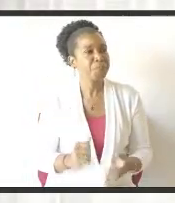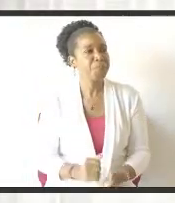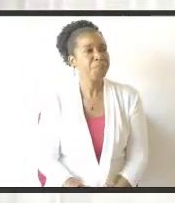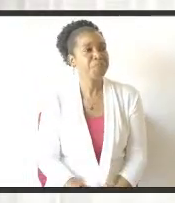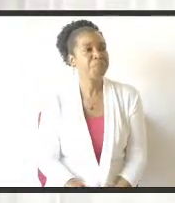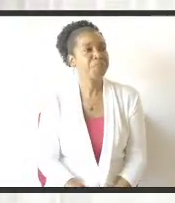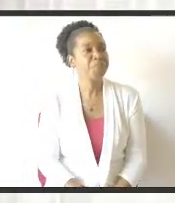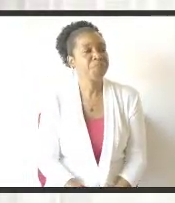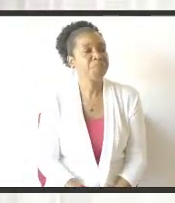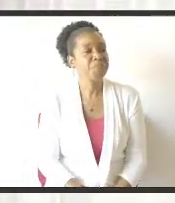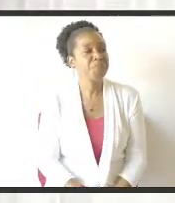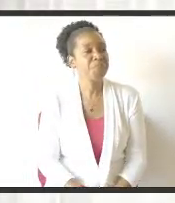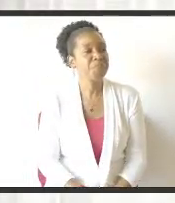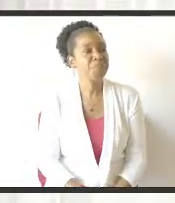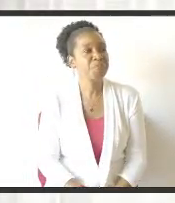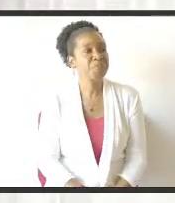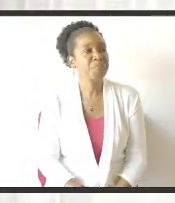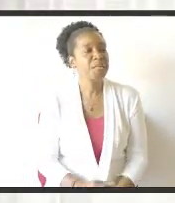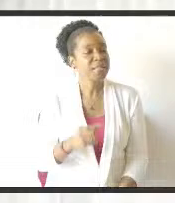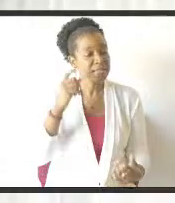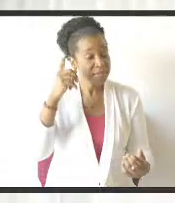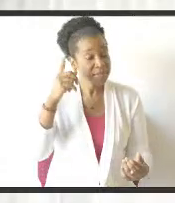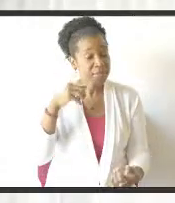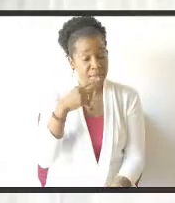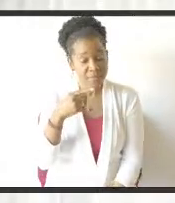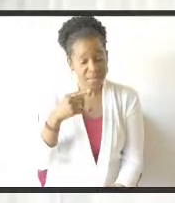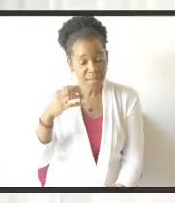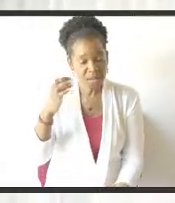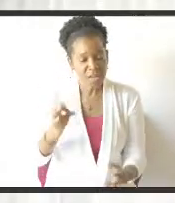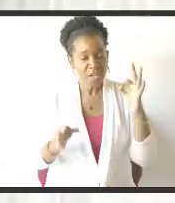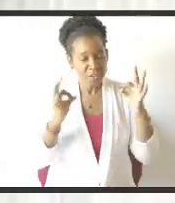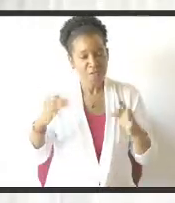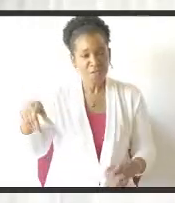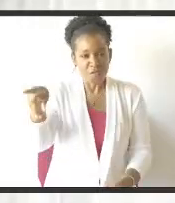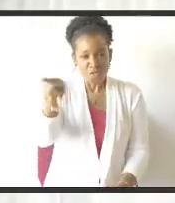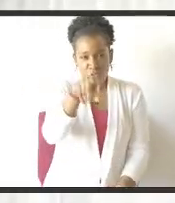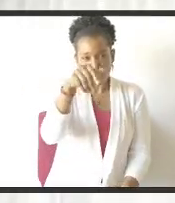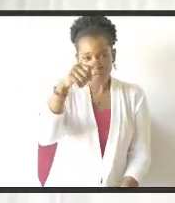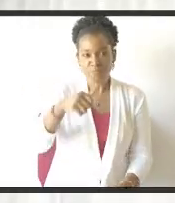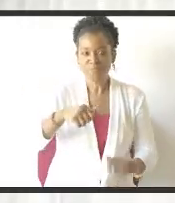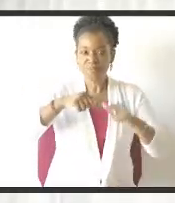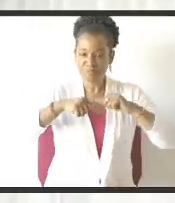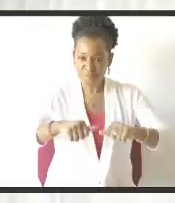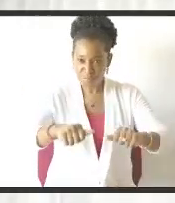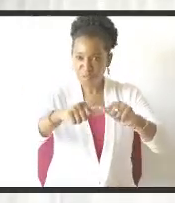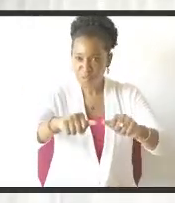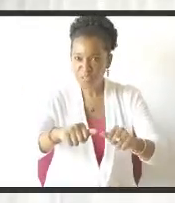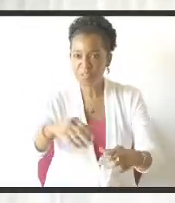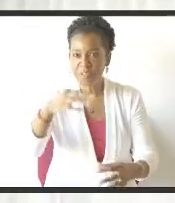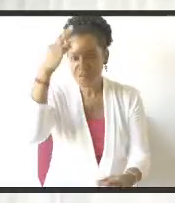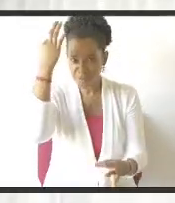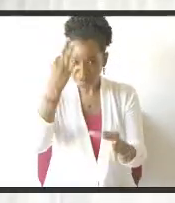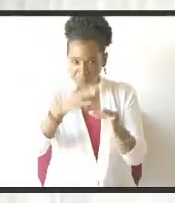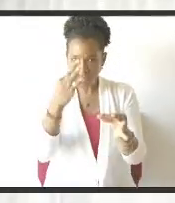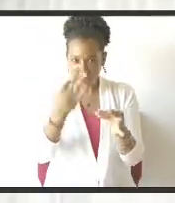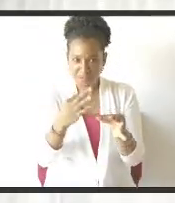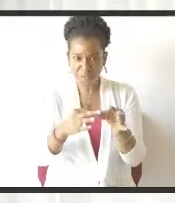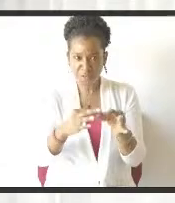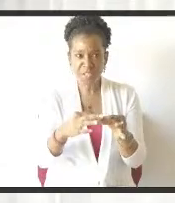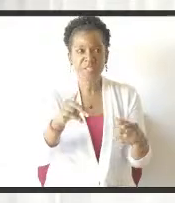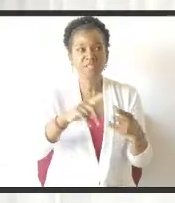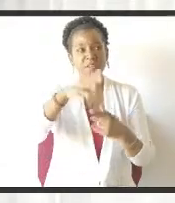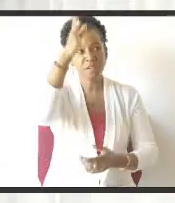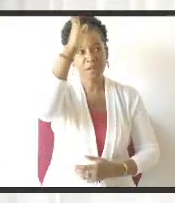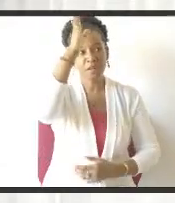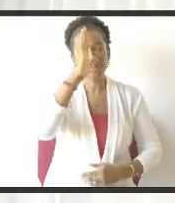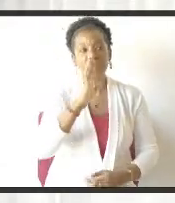And I tell you, if you remain faithful to God, He will make it up to you. He will make it up to you sometimes, to some extent